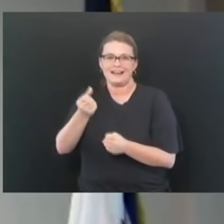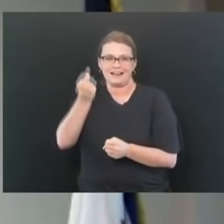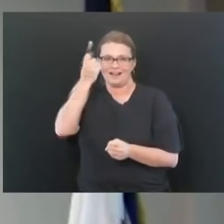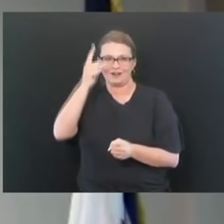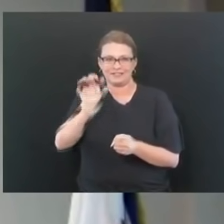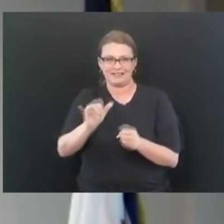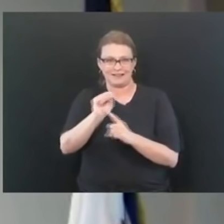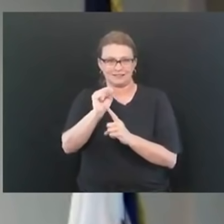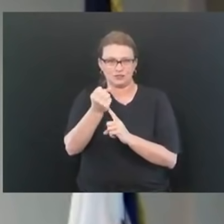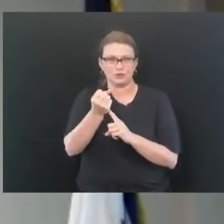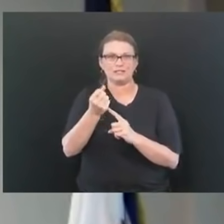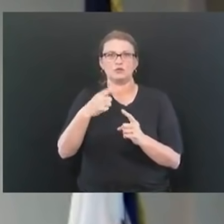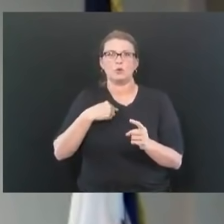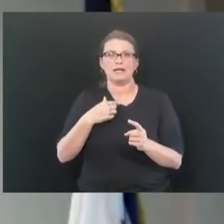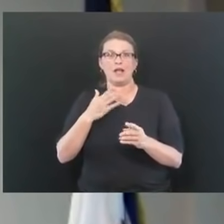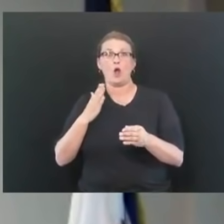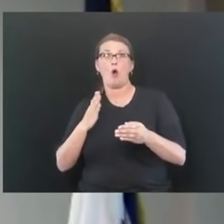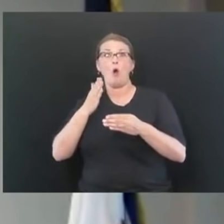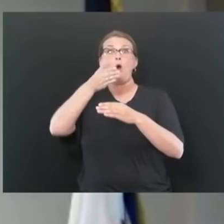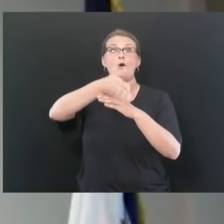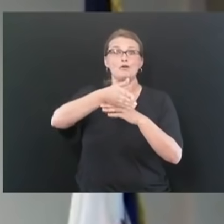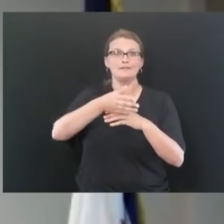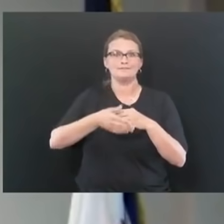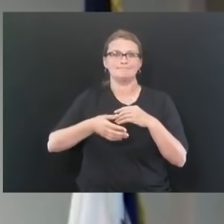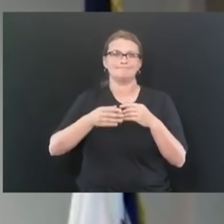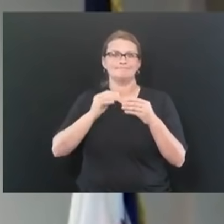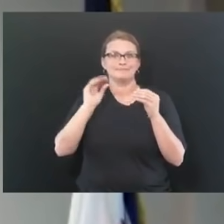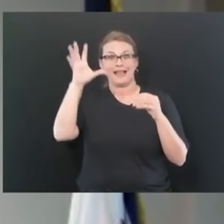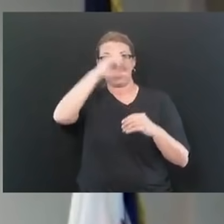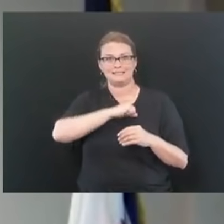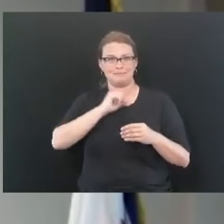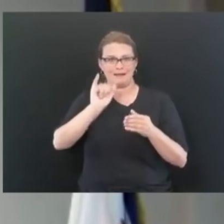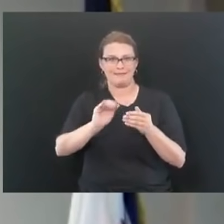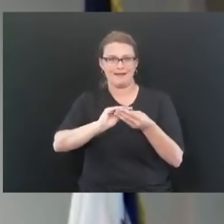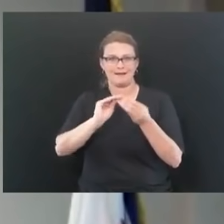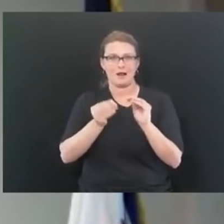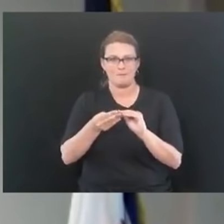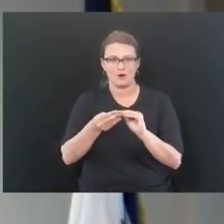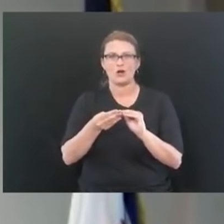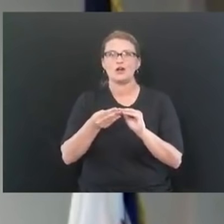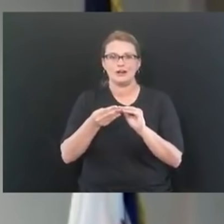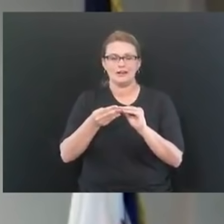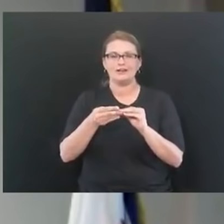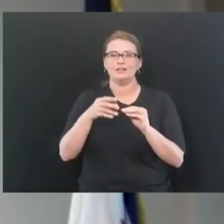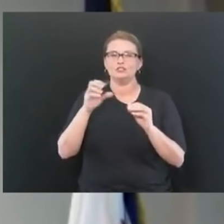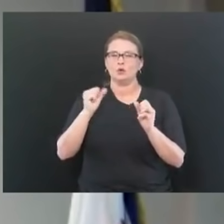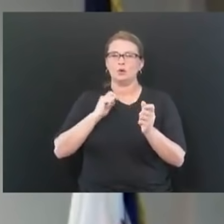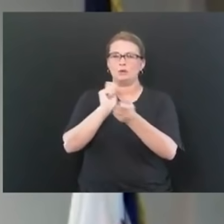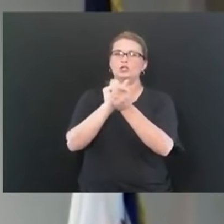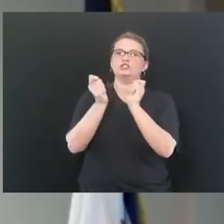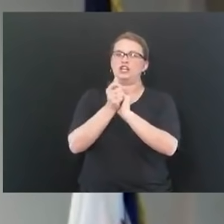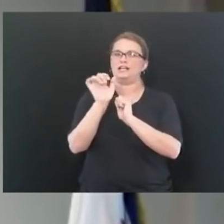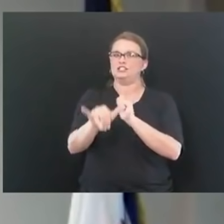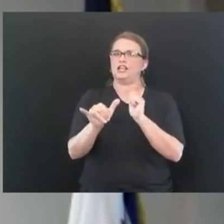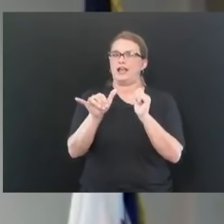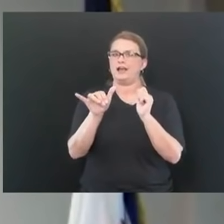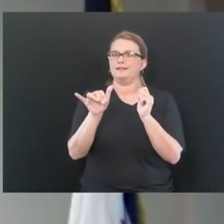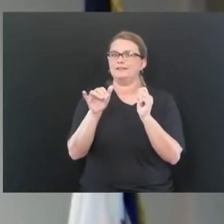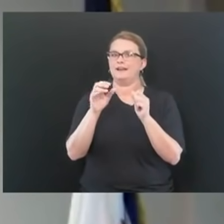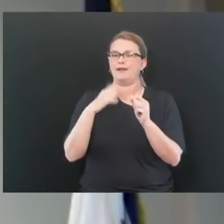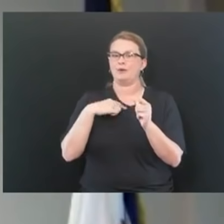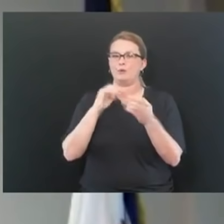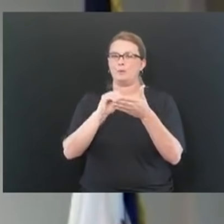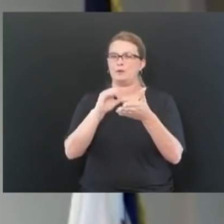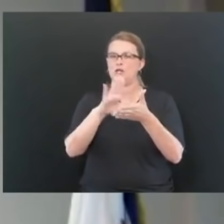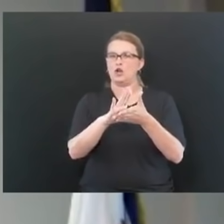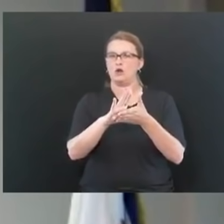were overestimated. And so they are going to reissue that with the proper methodology, and they're going to note the cautionary